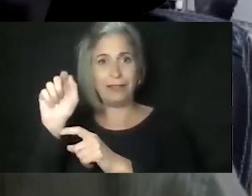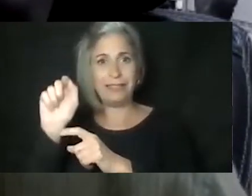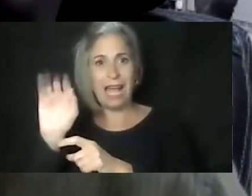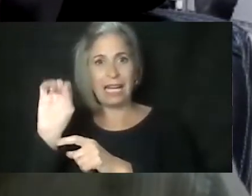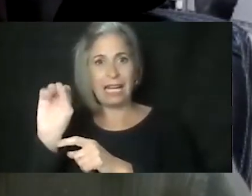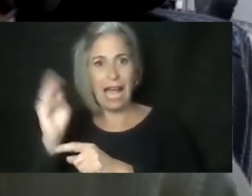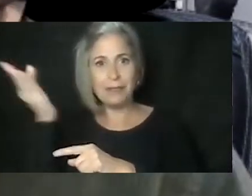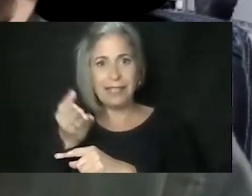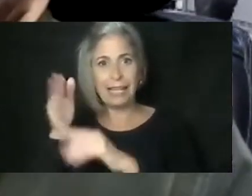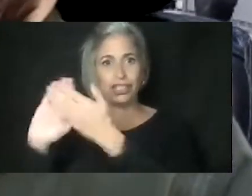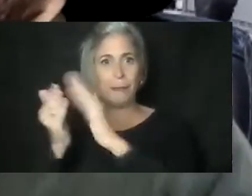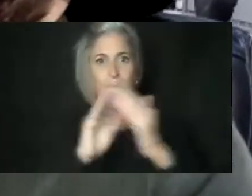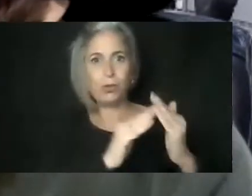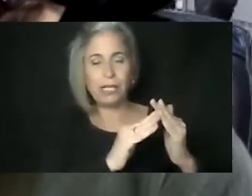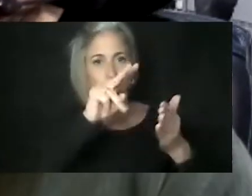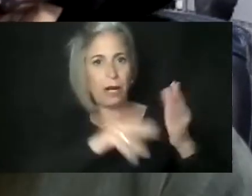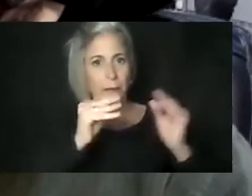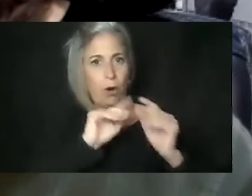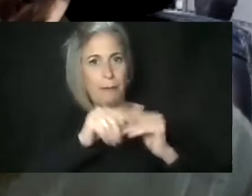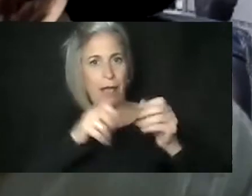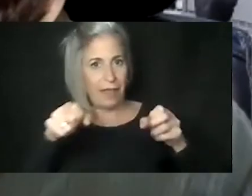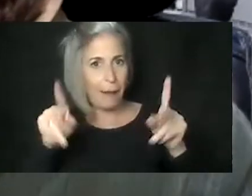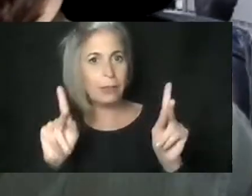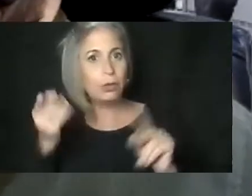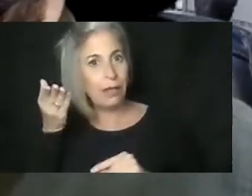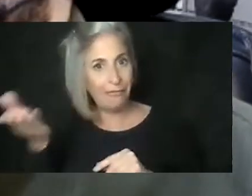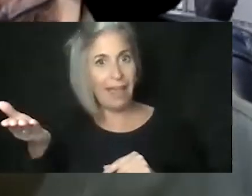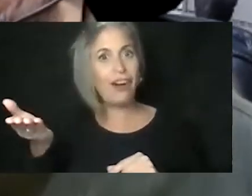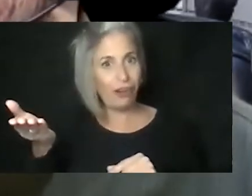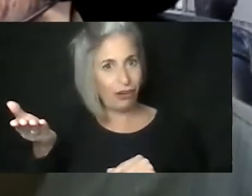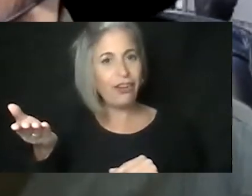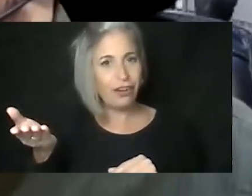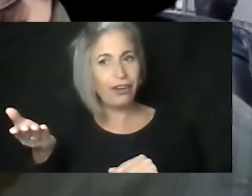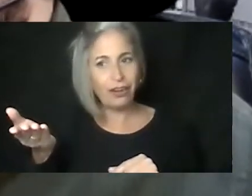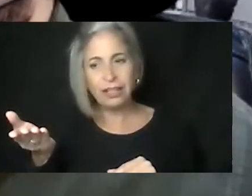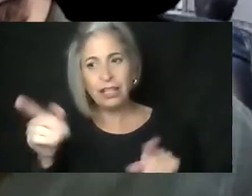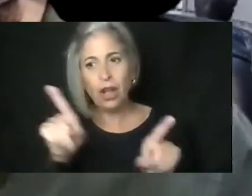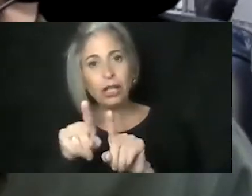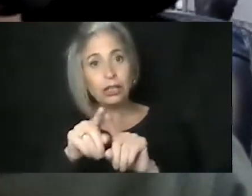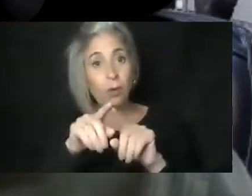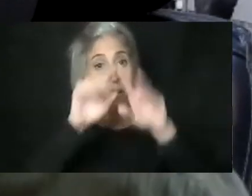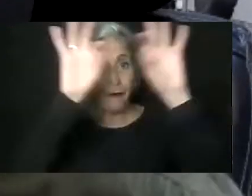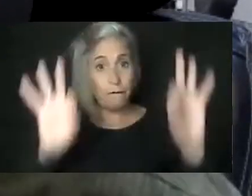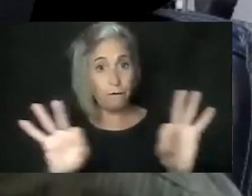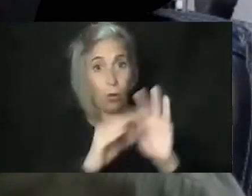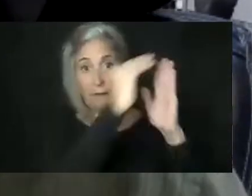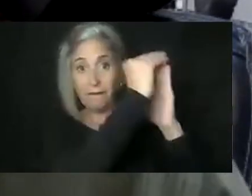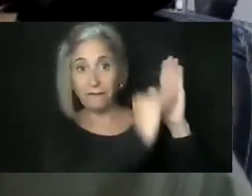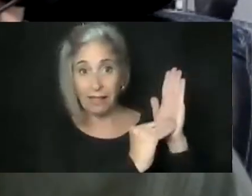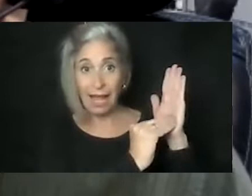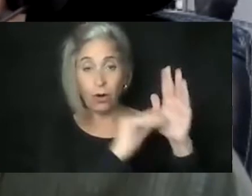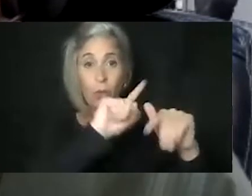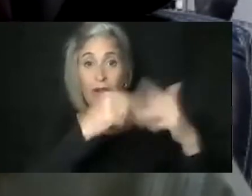makeitfable.com/community. You can read more about the opportunity there, and there's also a form that you fill out, and once you do